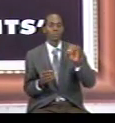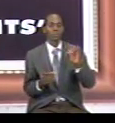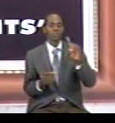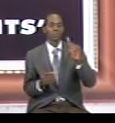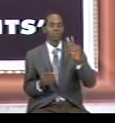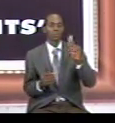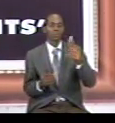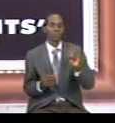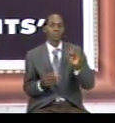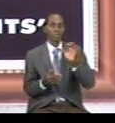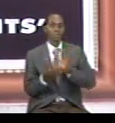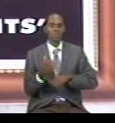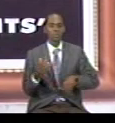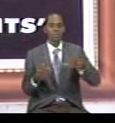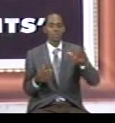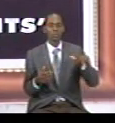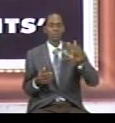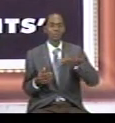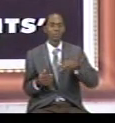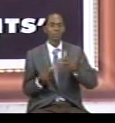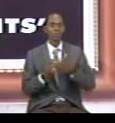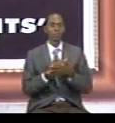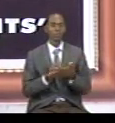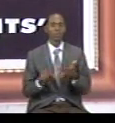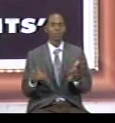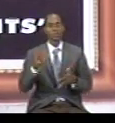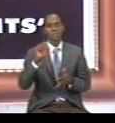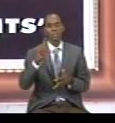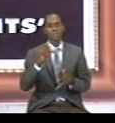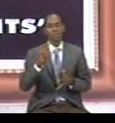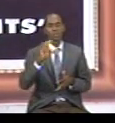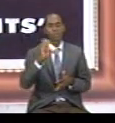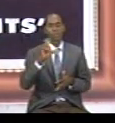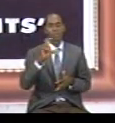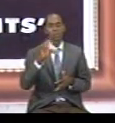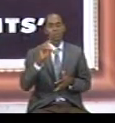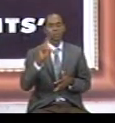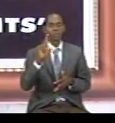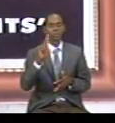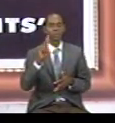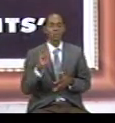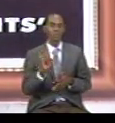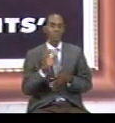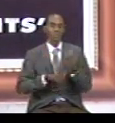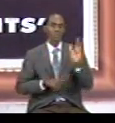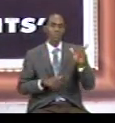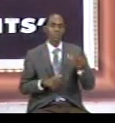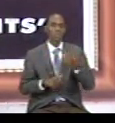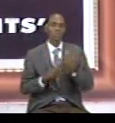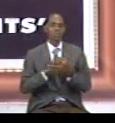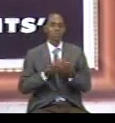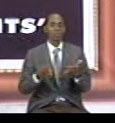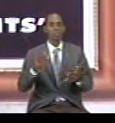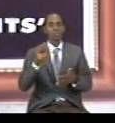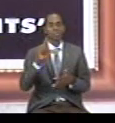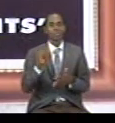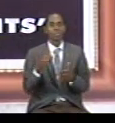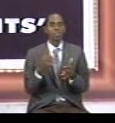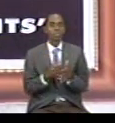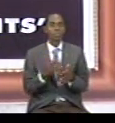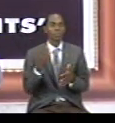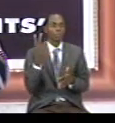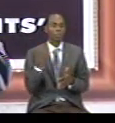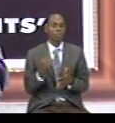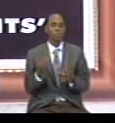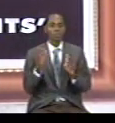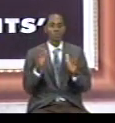Exodus chapter 33, and we're reading from verse 11. Exodus chapter 33, verse 11. It was possible